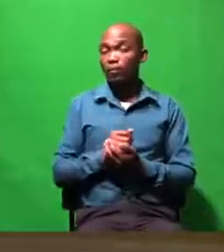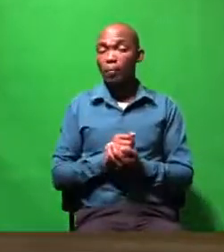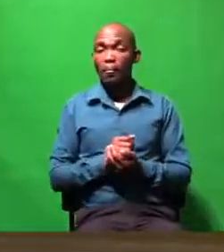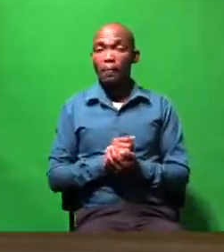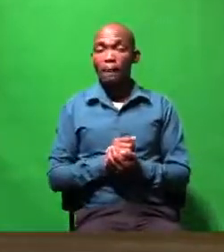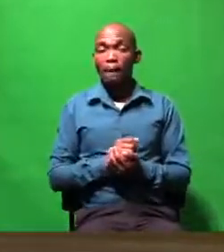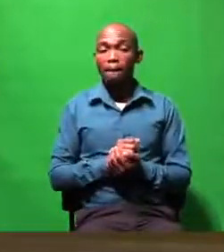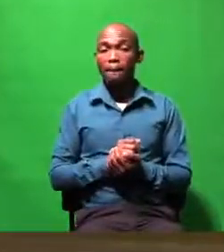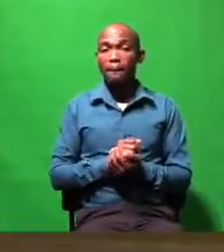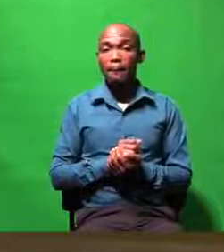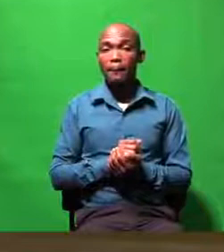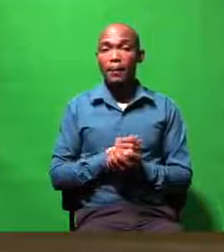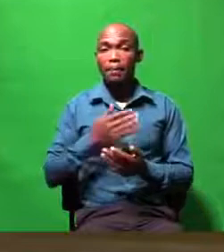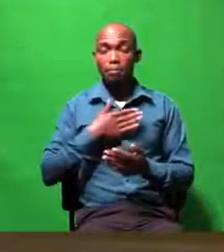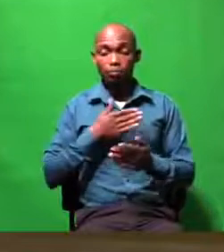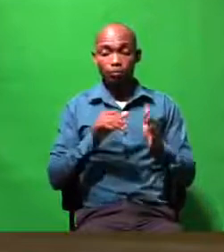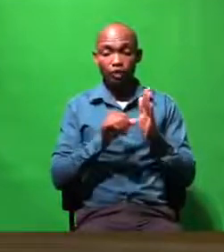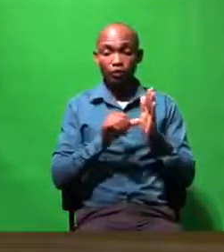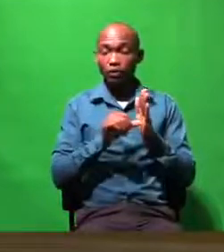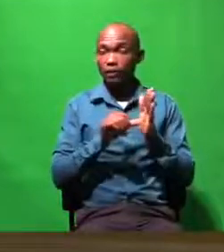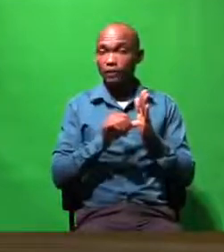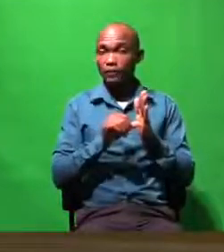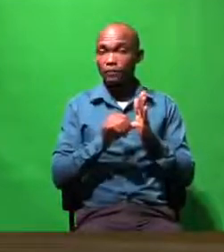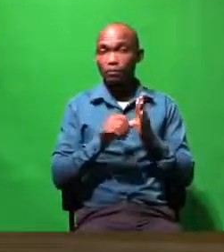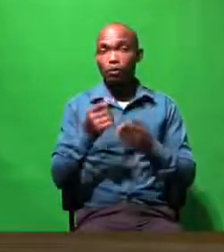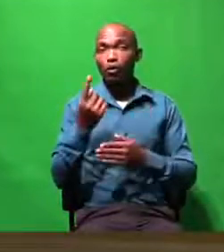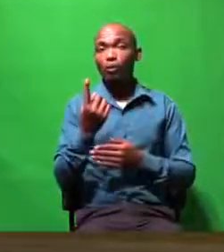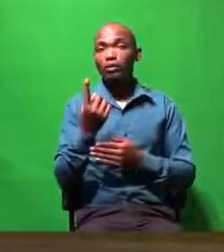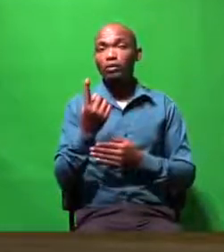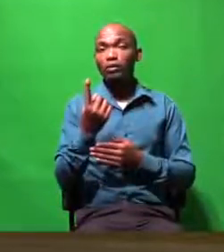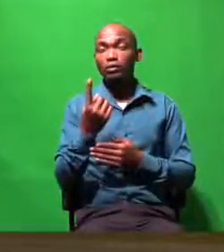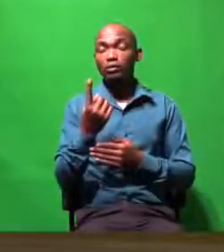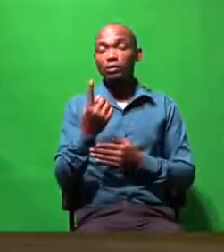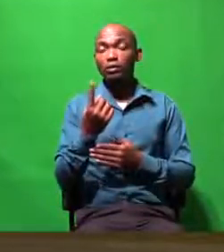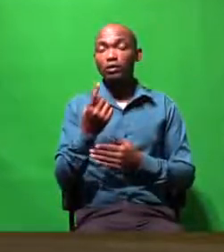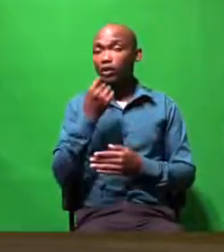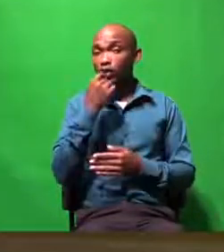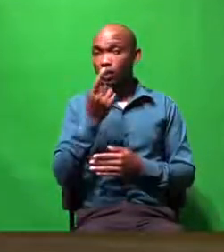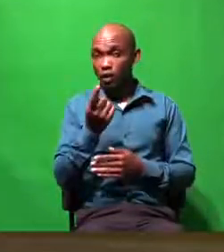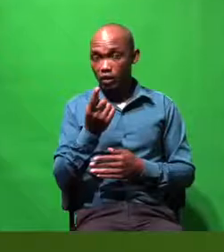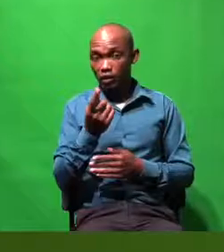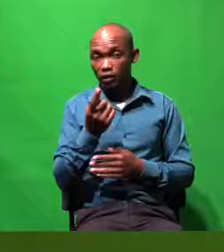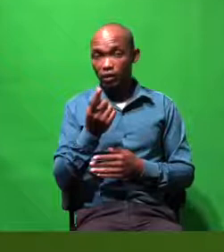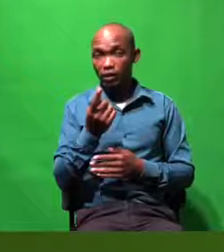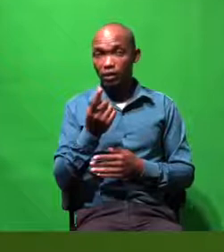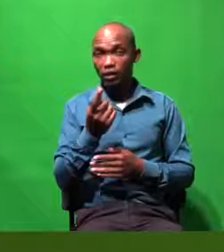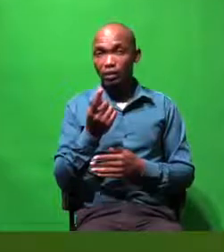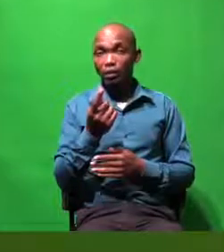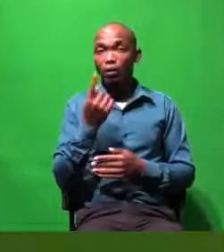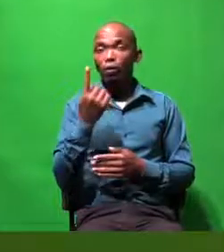bodies. My student. One. Okay, we can say one is ocean.